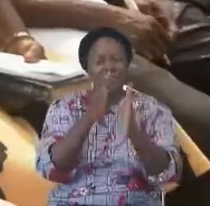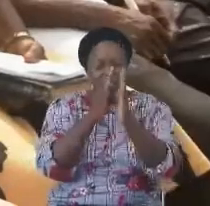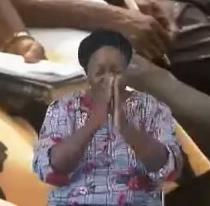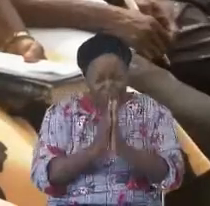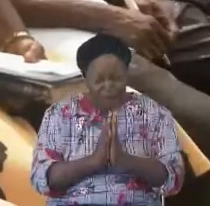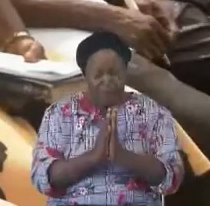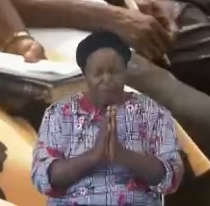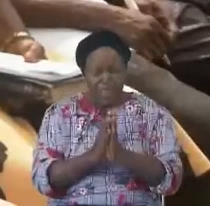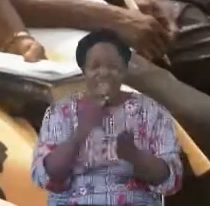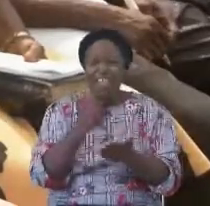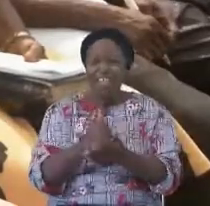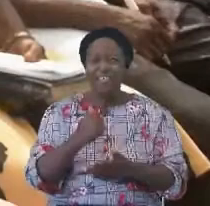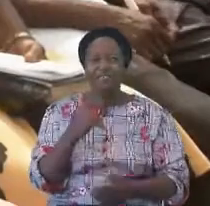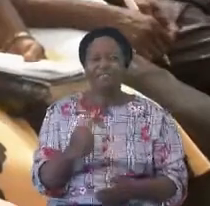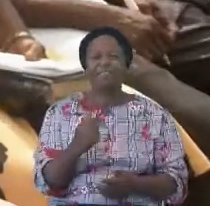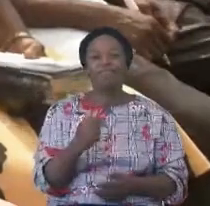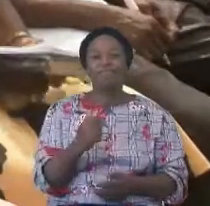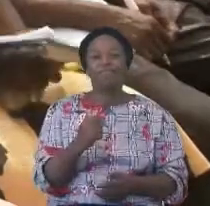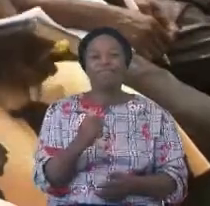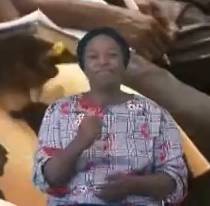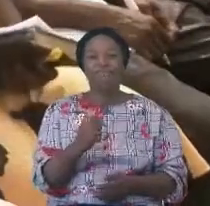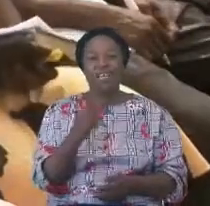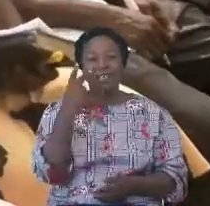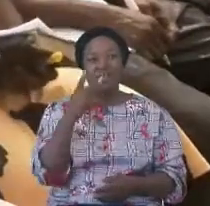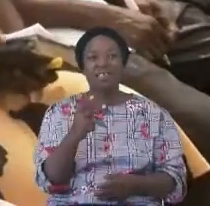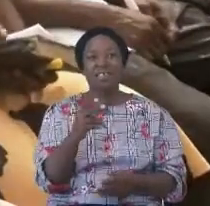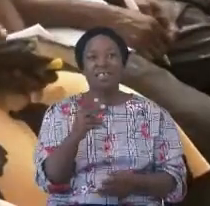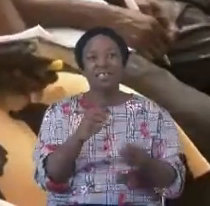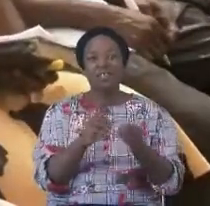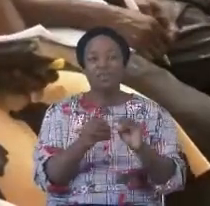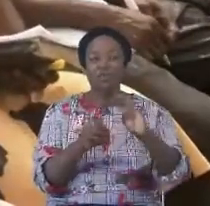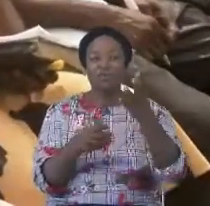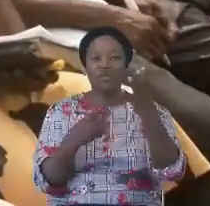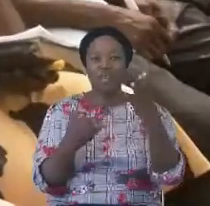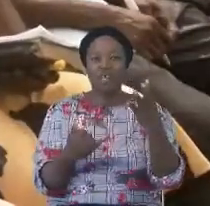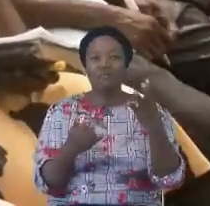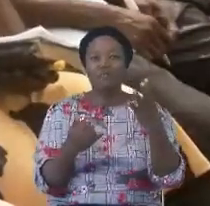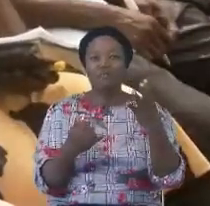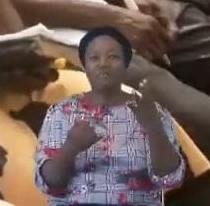Jesus' name. Did I hear a good amen?